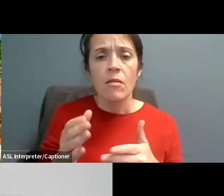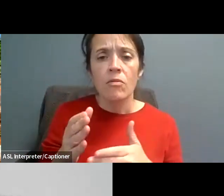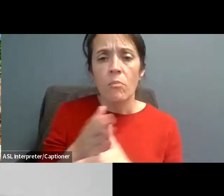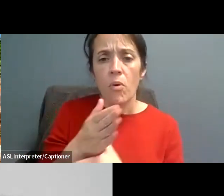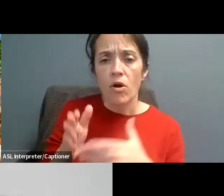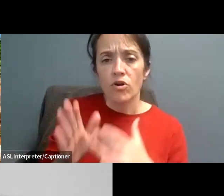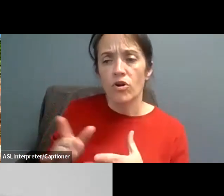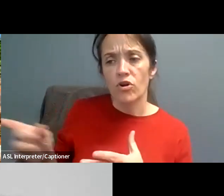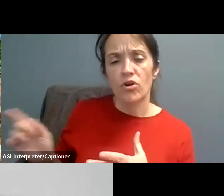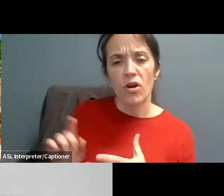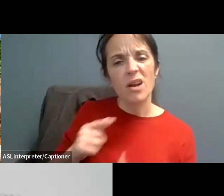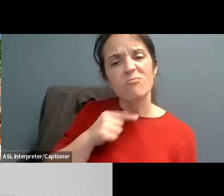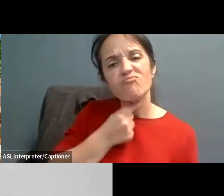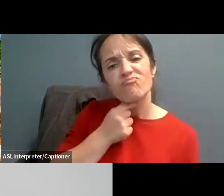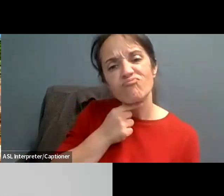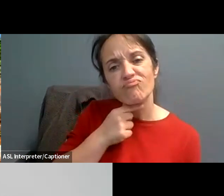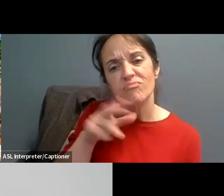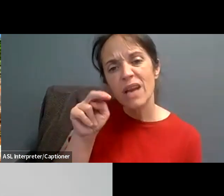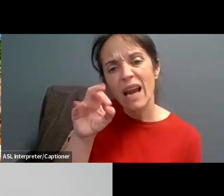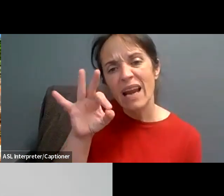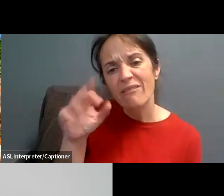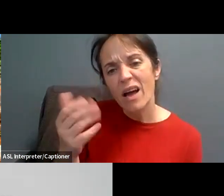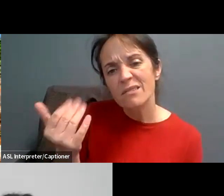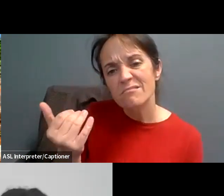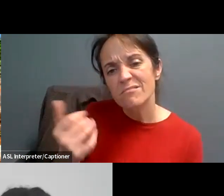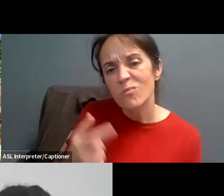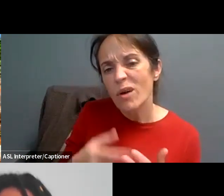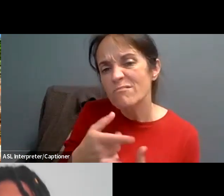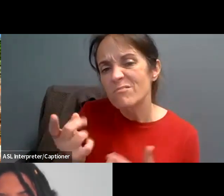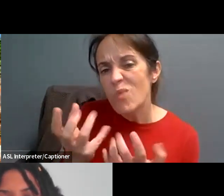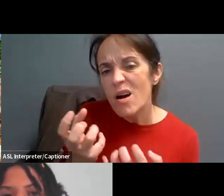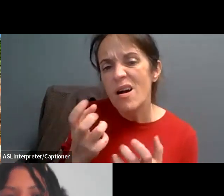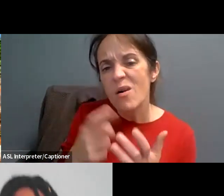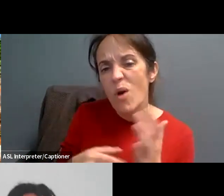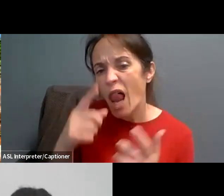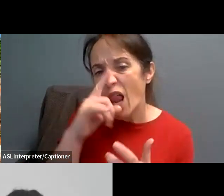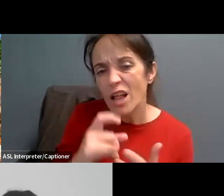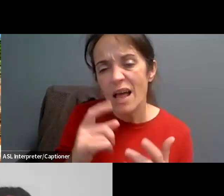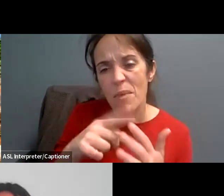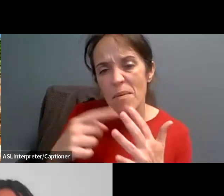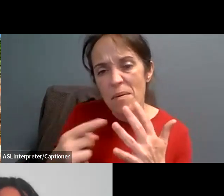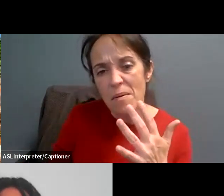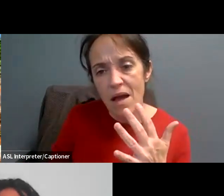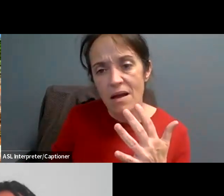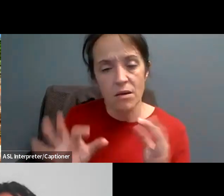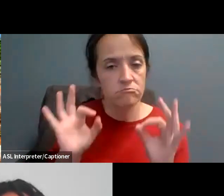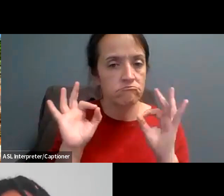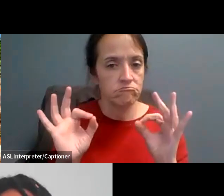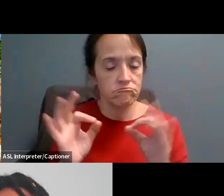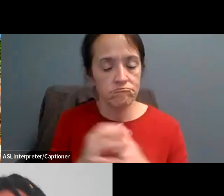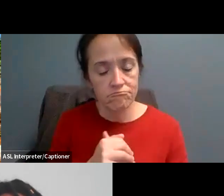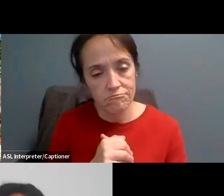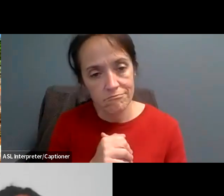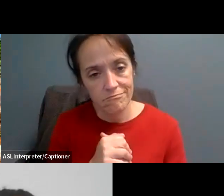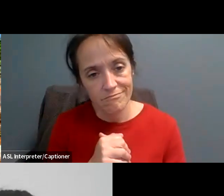hearing from NIFA is really good to have that face-to-face, so to speak, interaction to talk about what it is you guys are actually looking